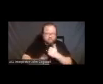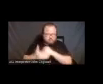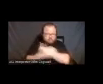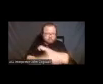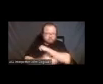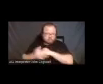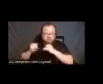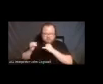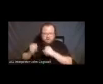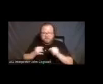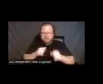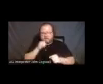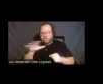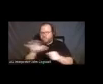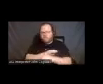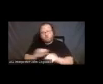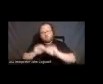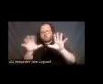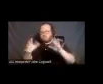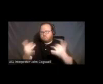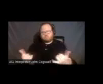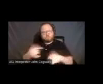individually is not fully clear at this time.